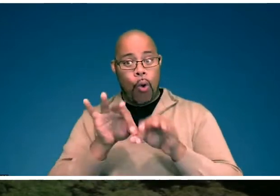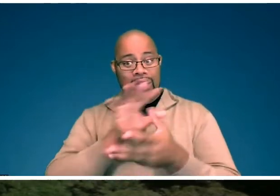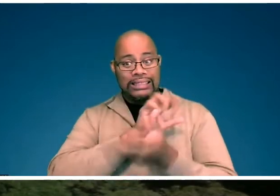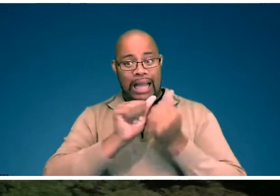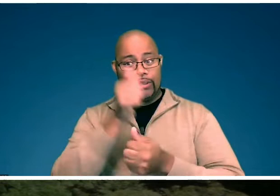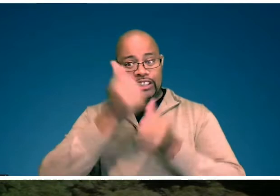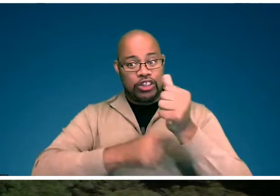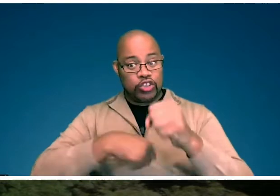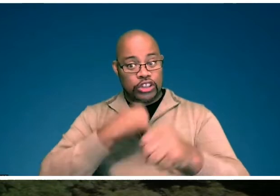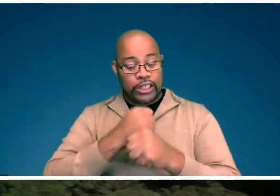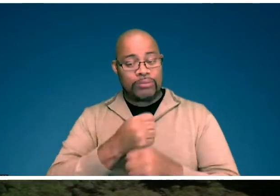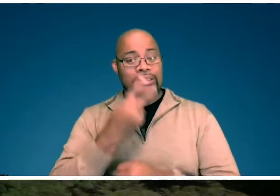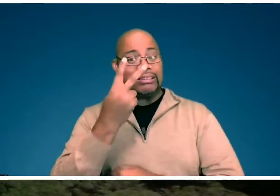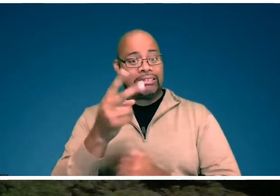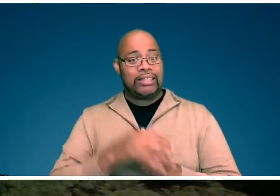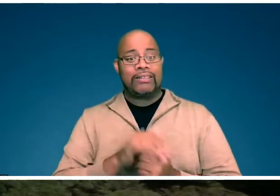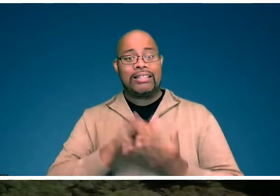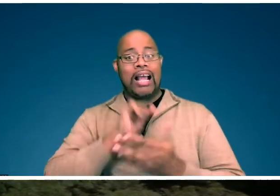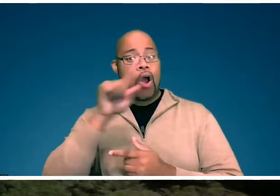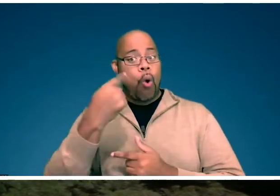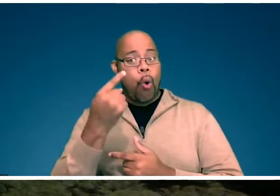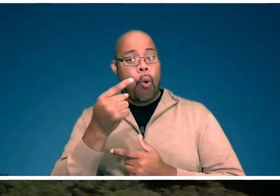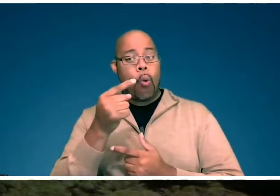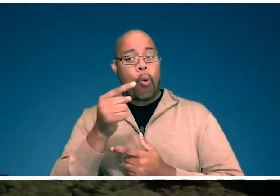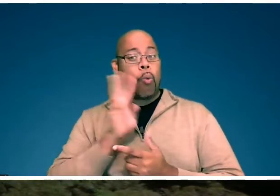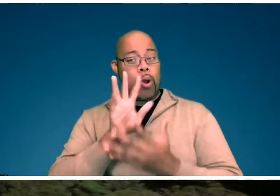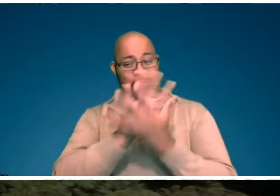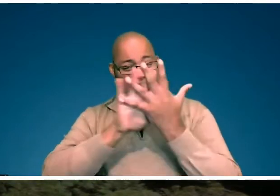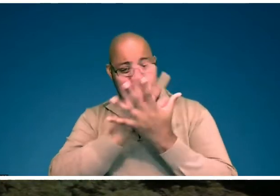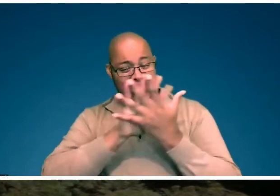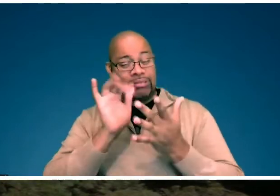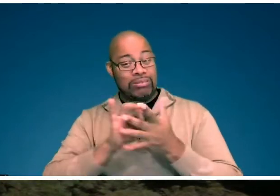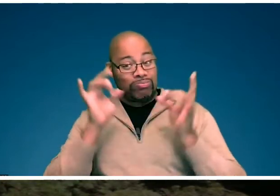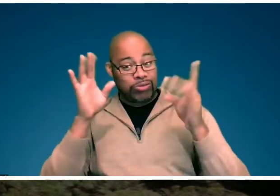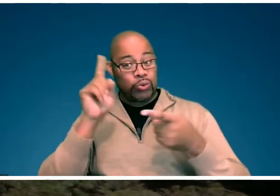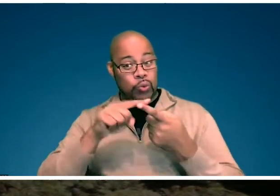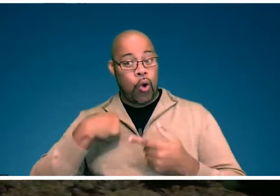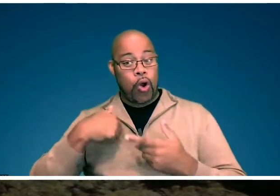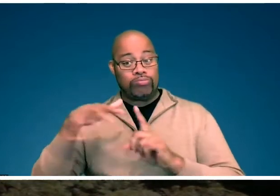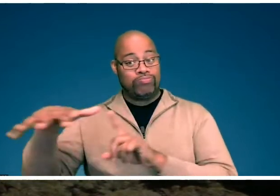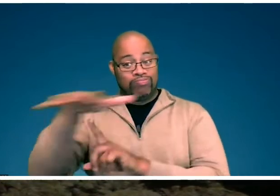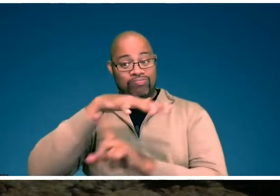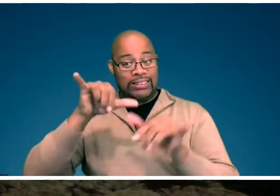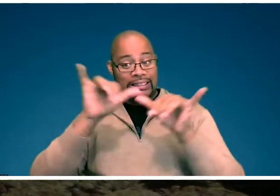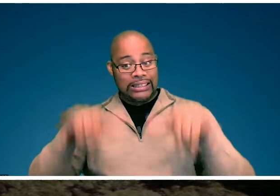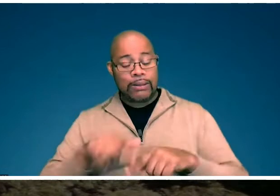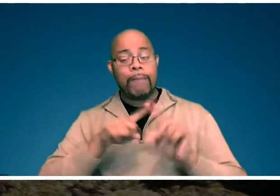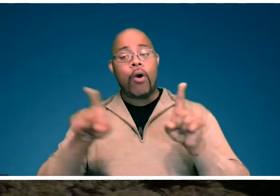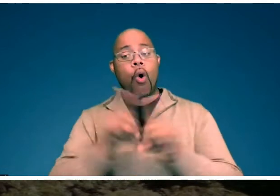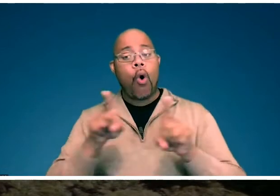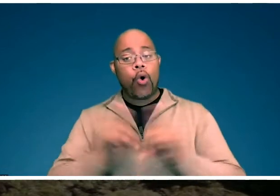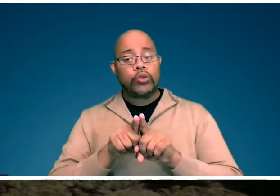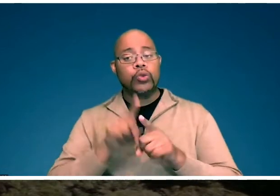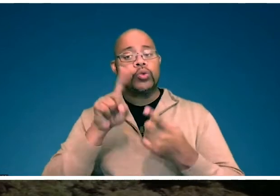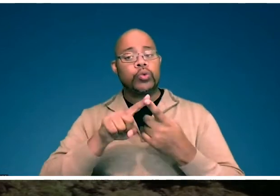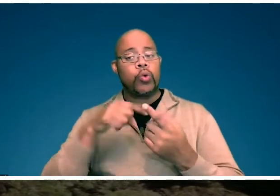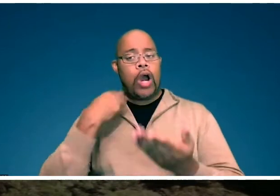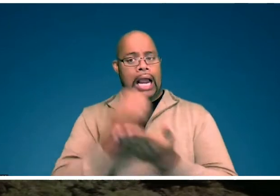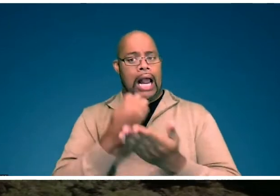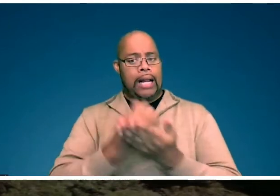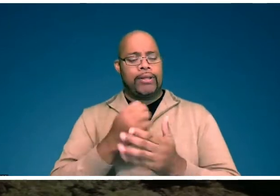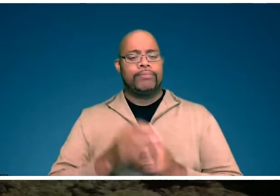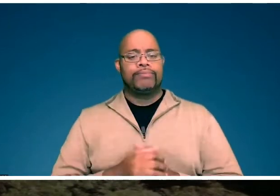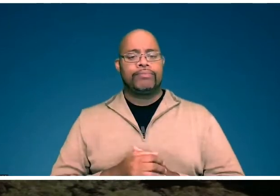damage each year. So you can see not only is sediment pollution a detriment to our ecosystems, but also to